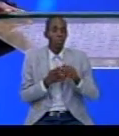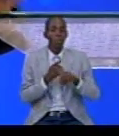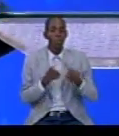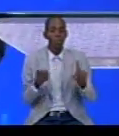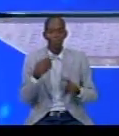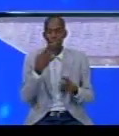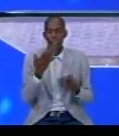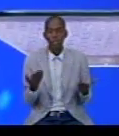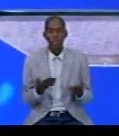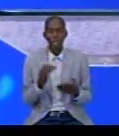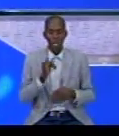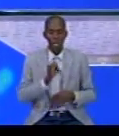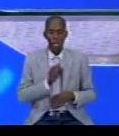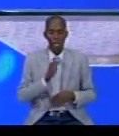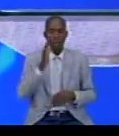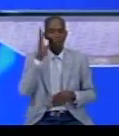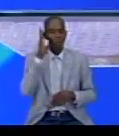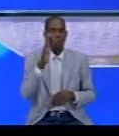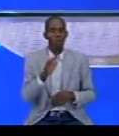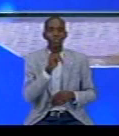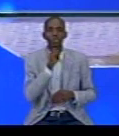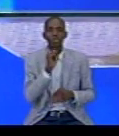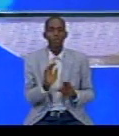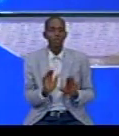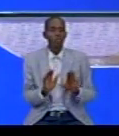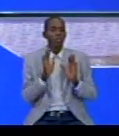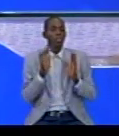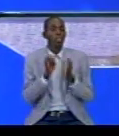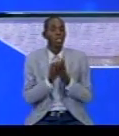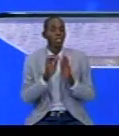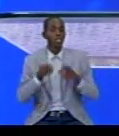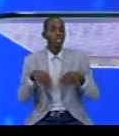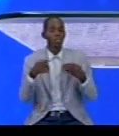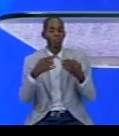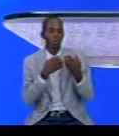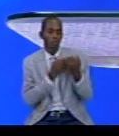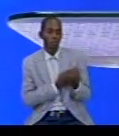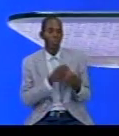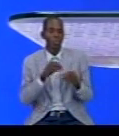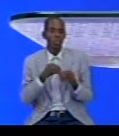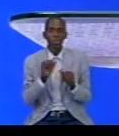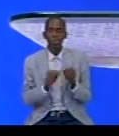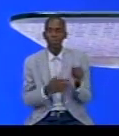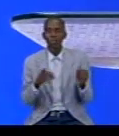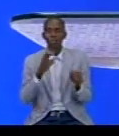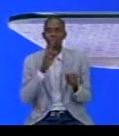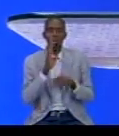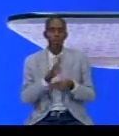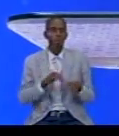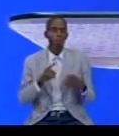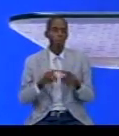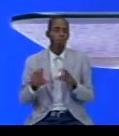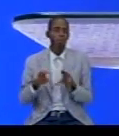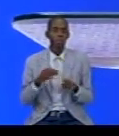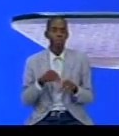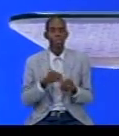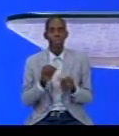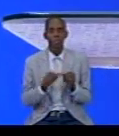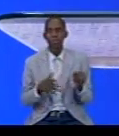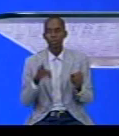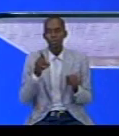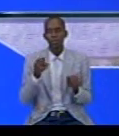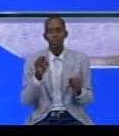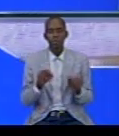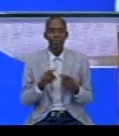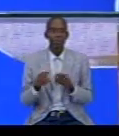fear. It is that gives you confidence and boldness in anything you are called to do and in everything you have to do.